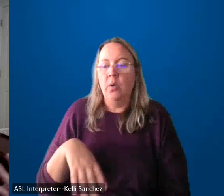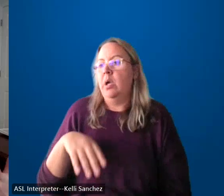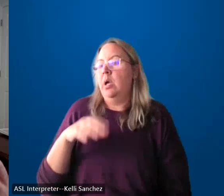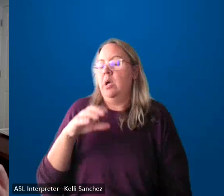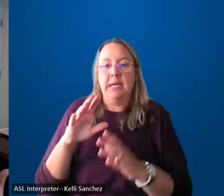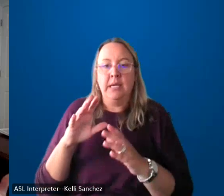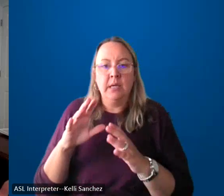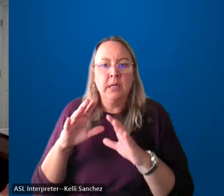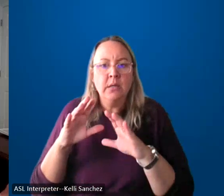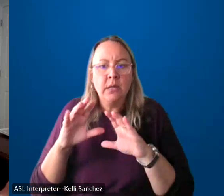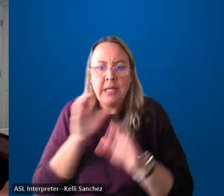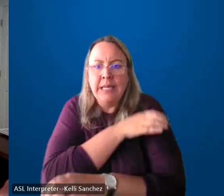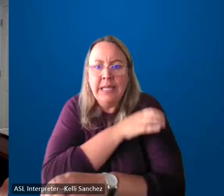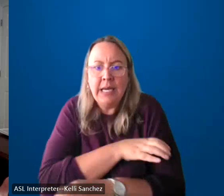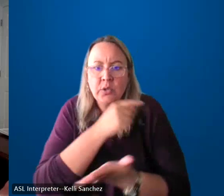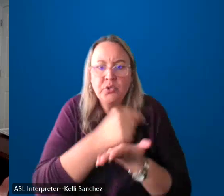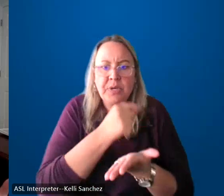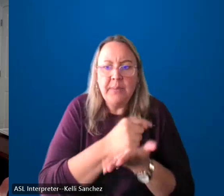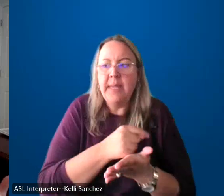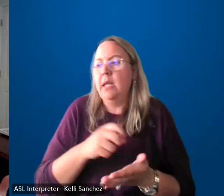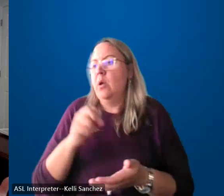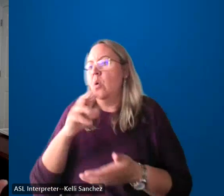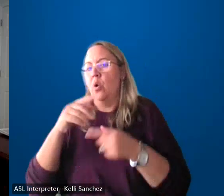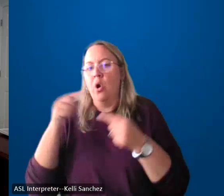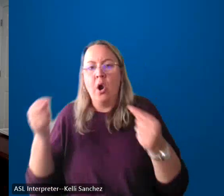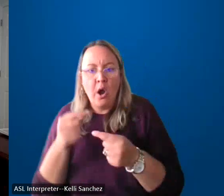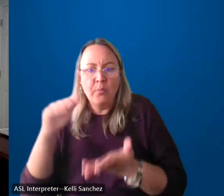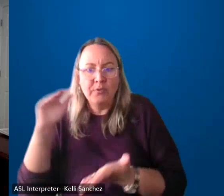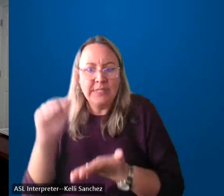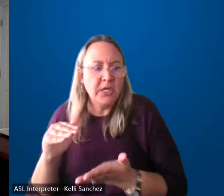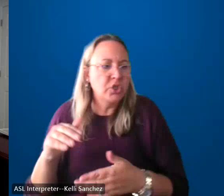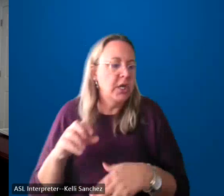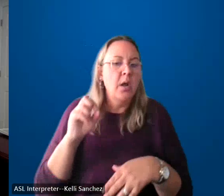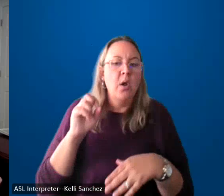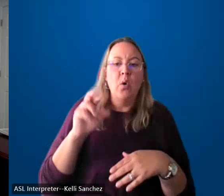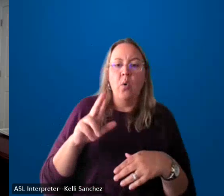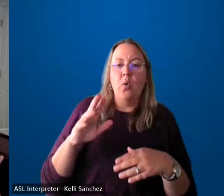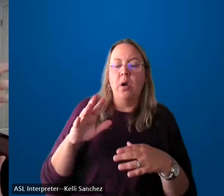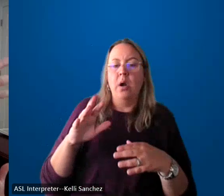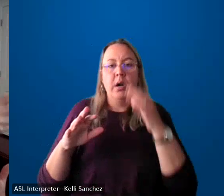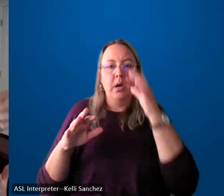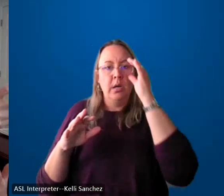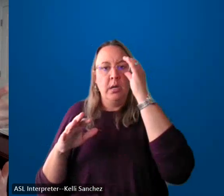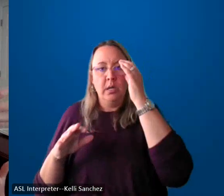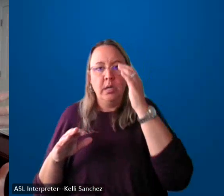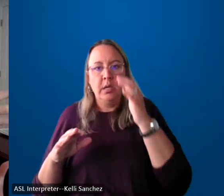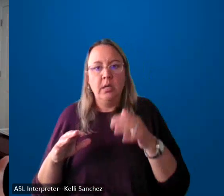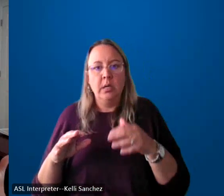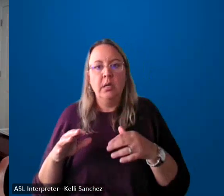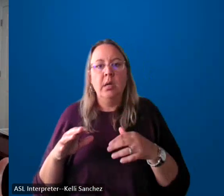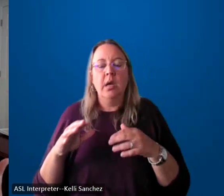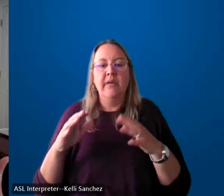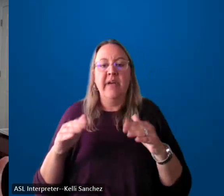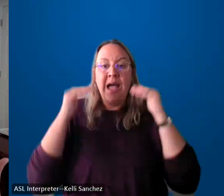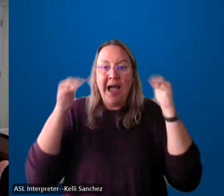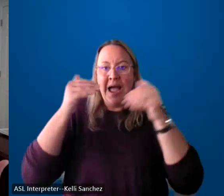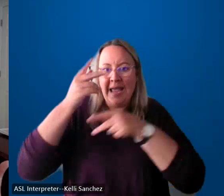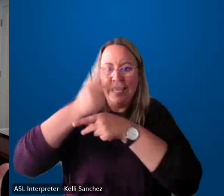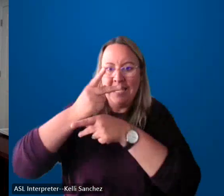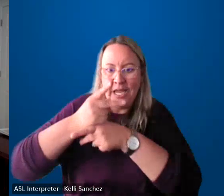clinical treatment or other types of modalities, or a downward path of high level care